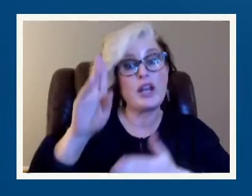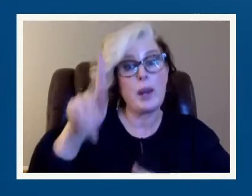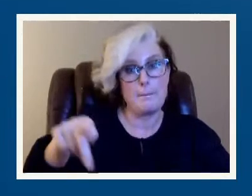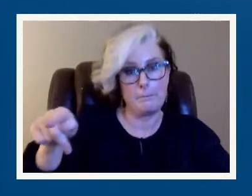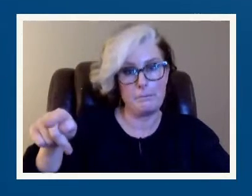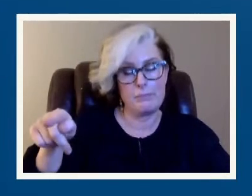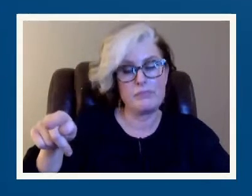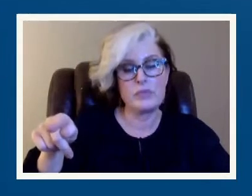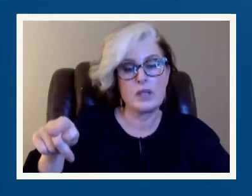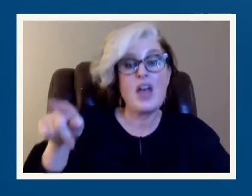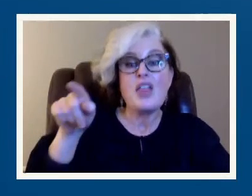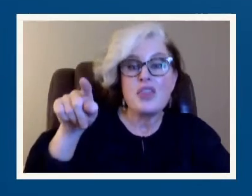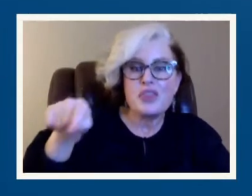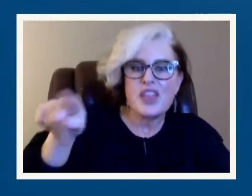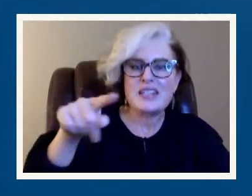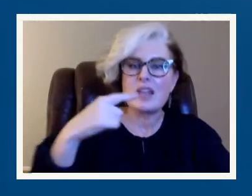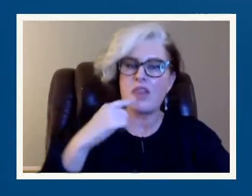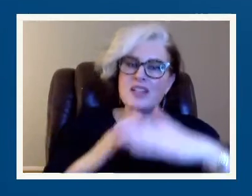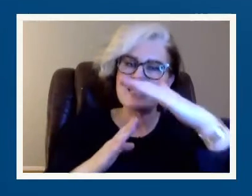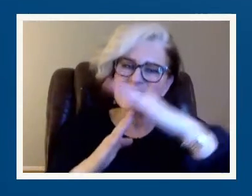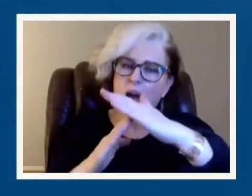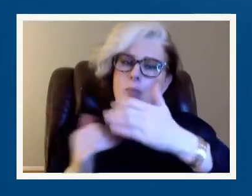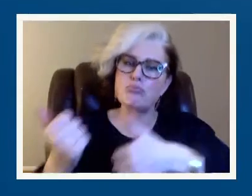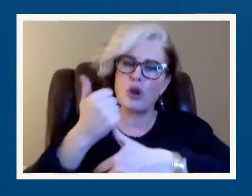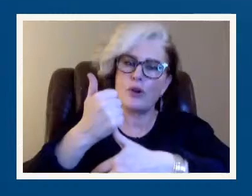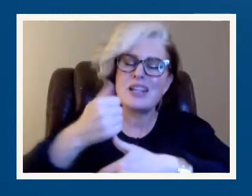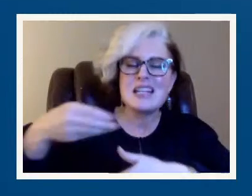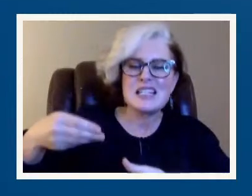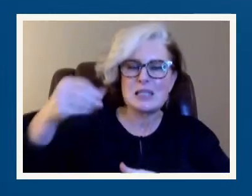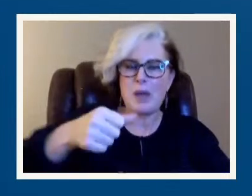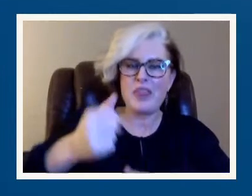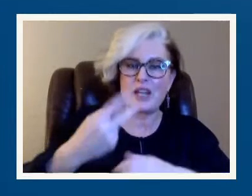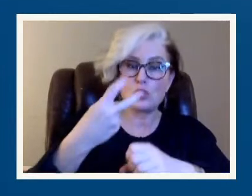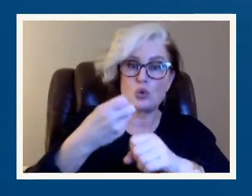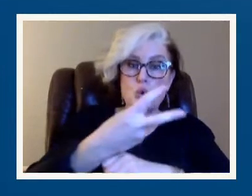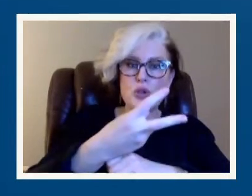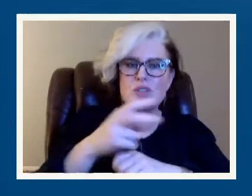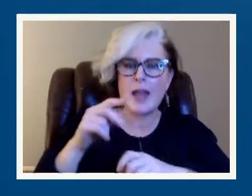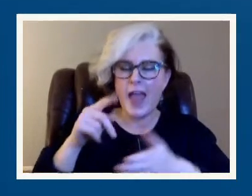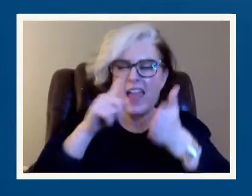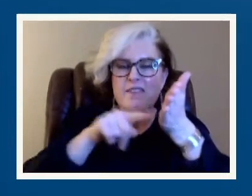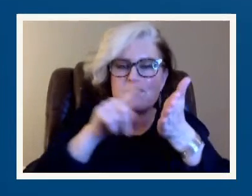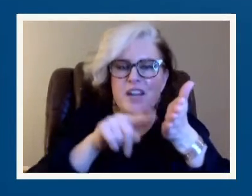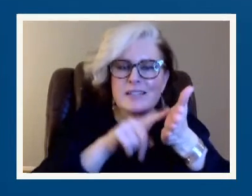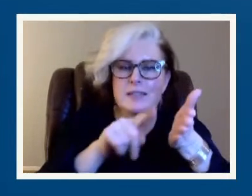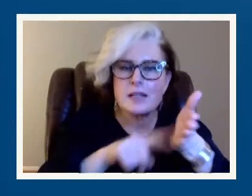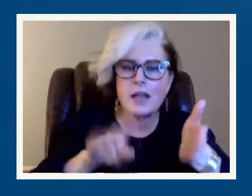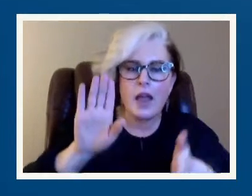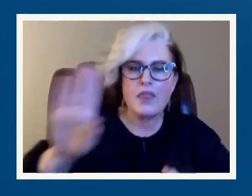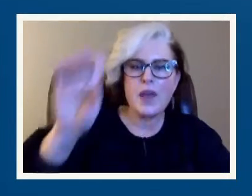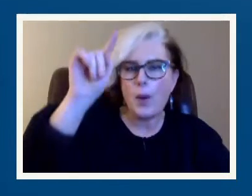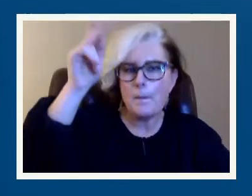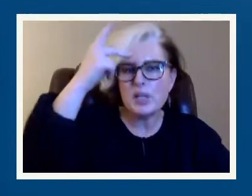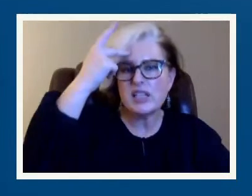They've said their top priority, they're going to spend the next 2 years investigating their political